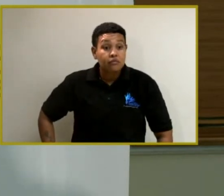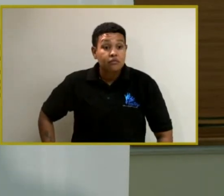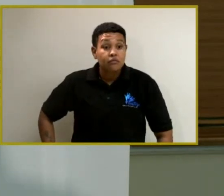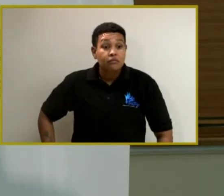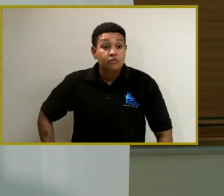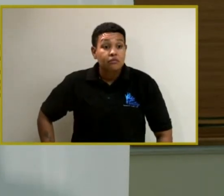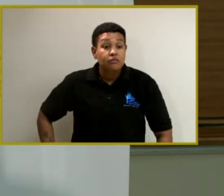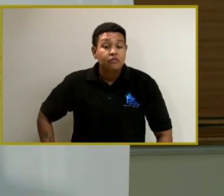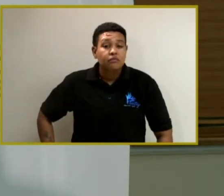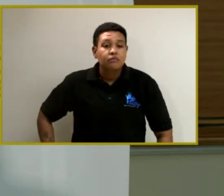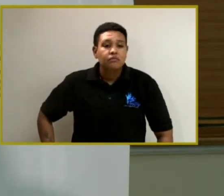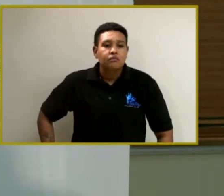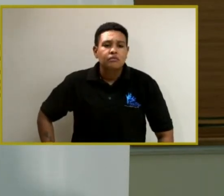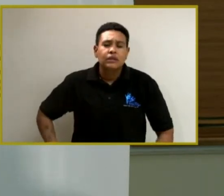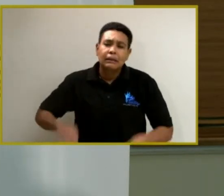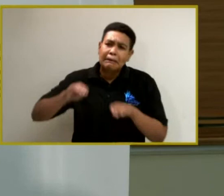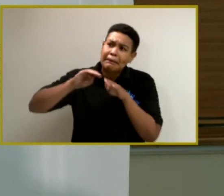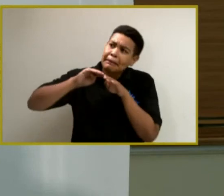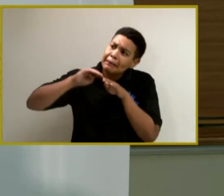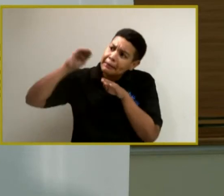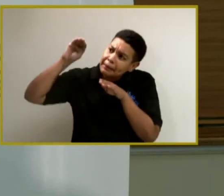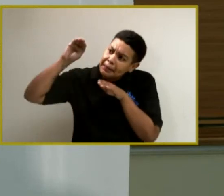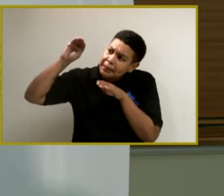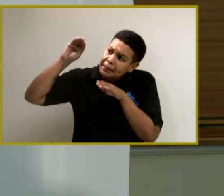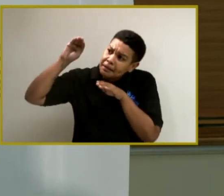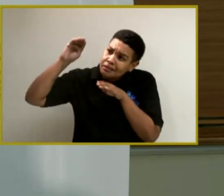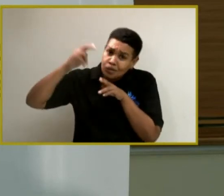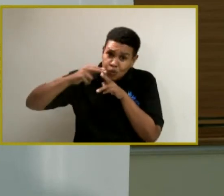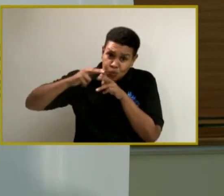Oh, how close are we to the peak?